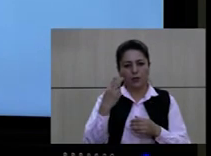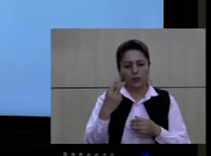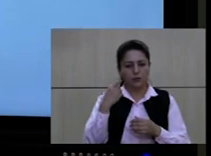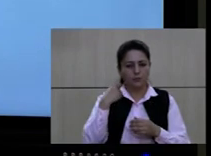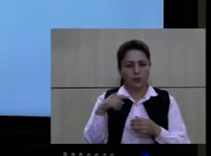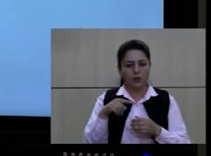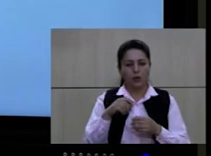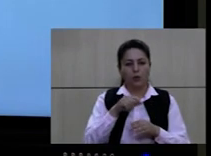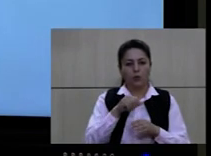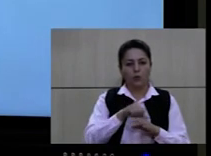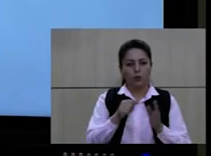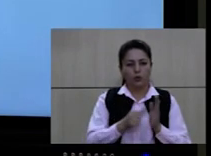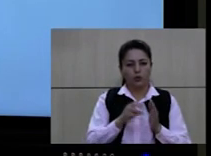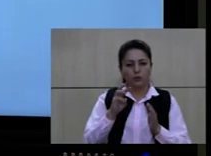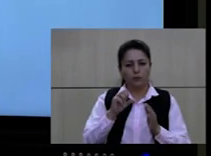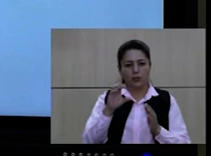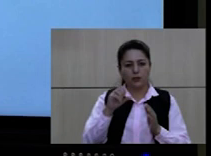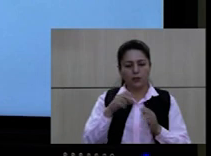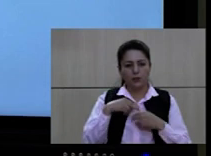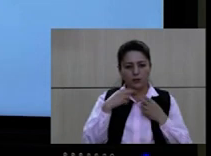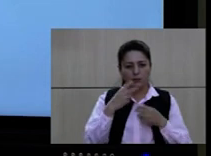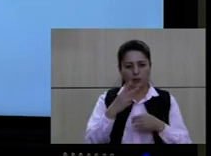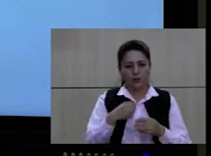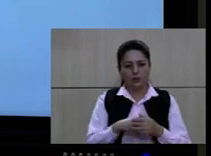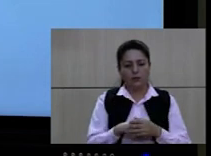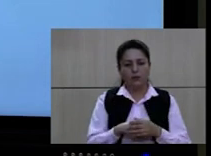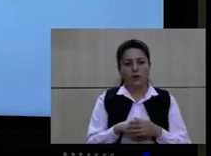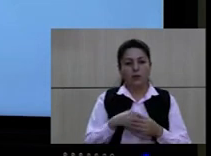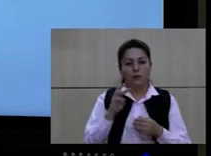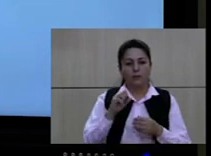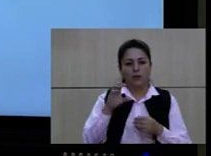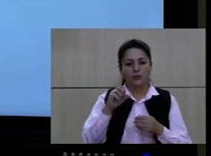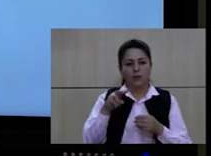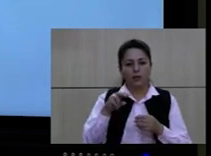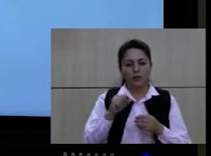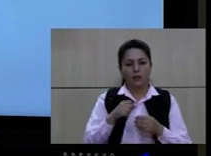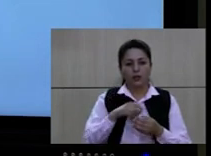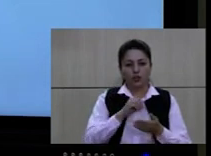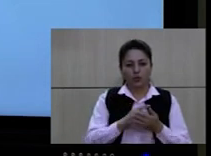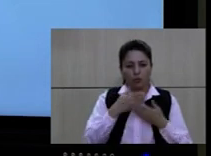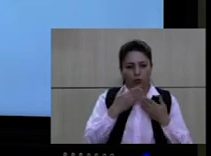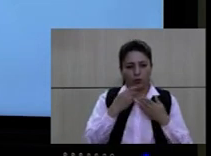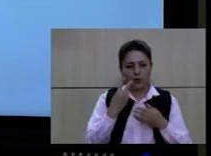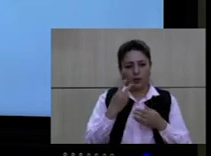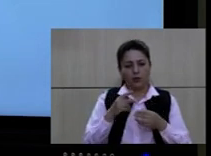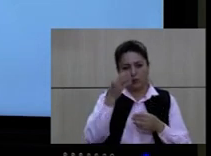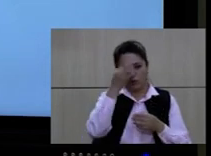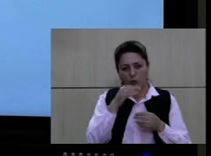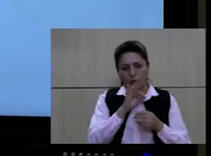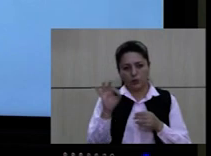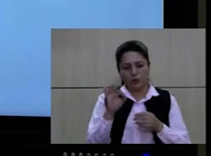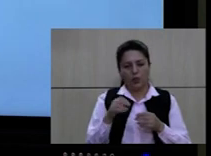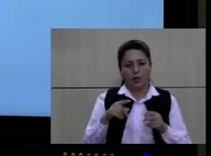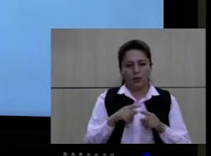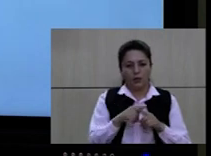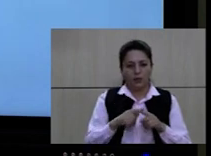152-betdagi 16-masalaga diqqatingizni qarating. Demak, masalaning shartini o'qishni boshlayman. Ikki to'g'ri chiziqning